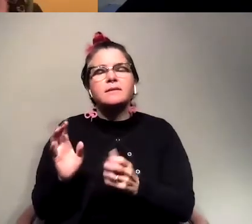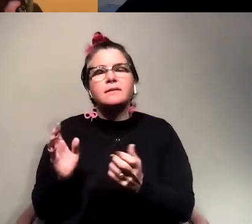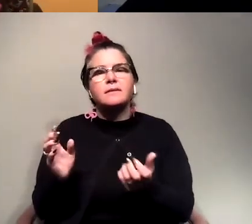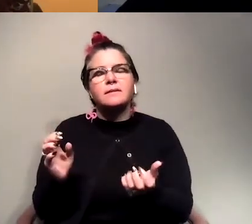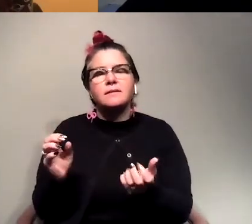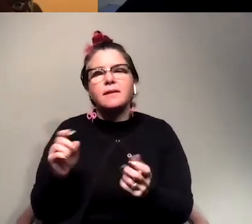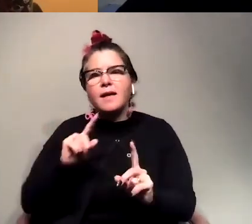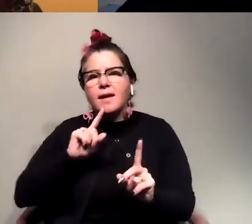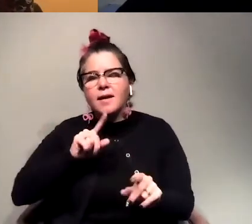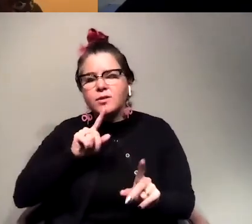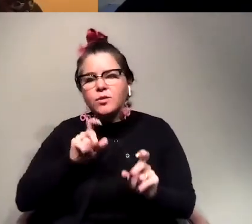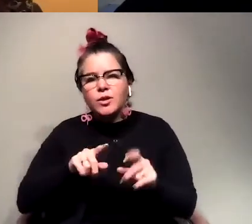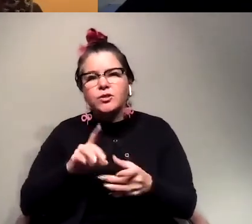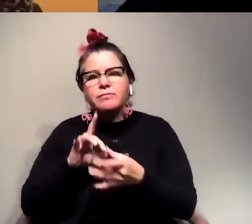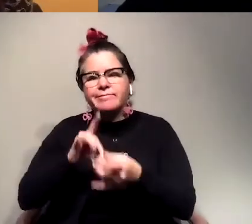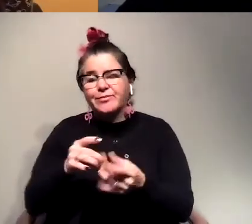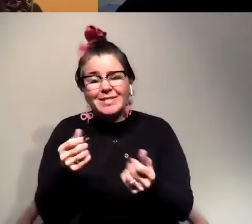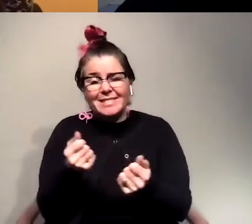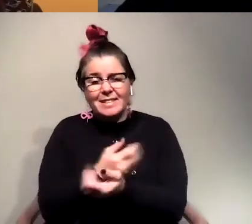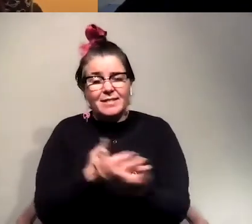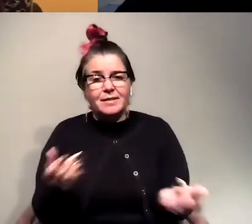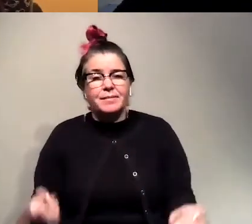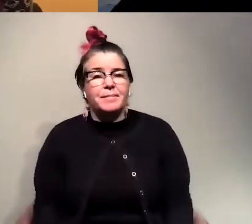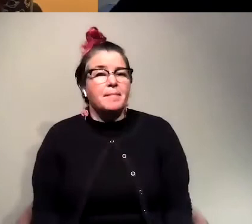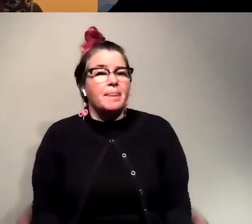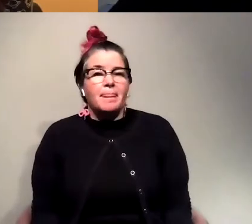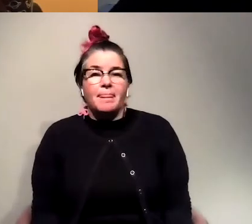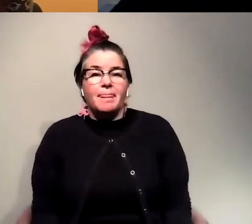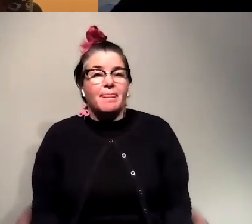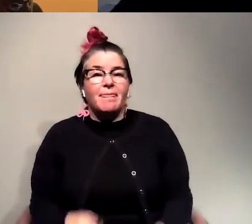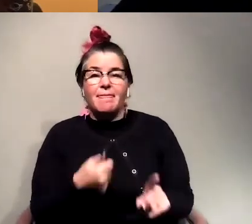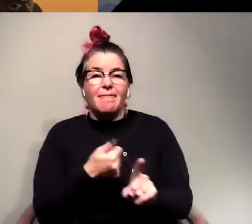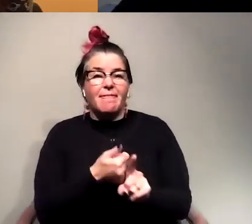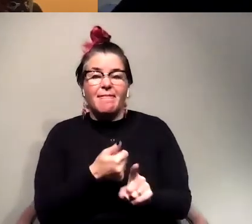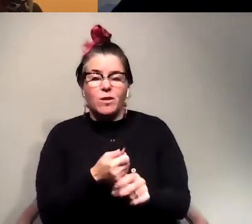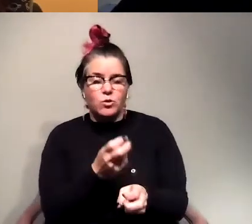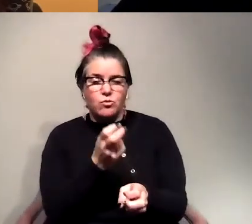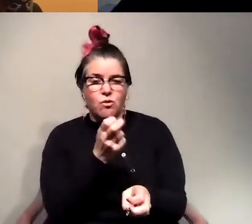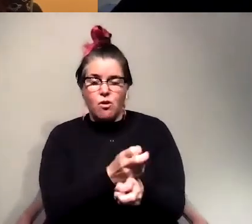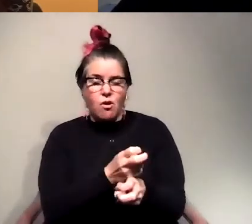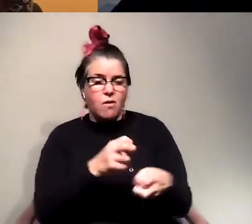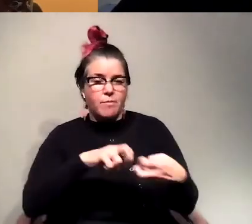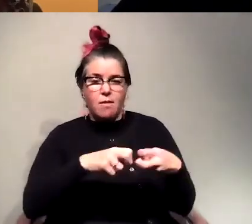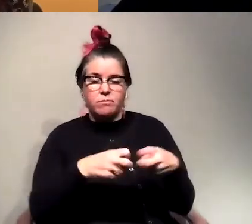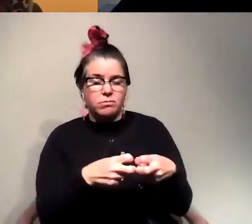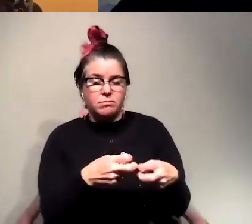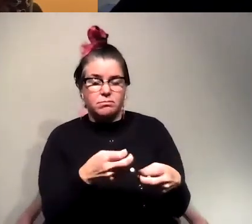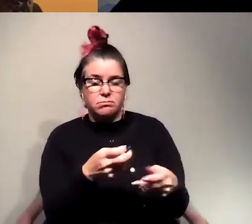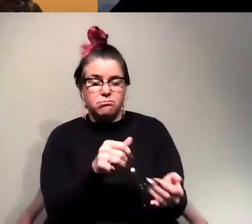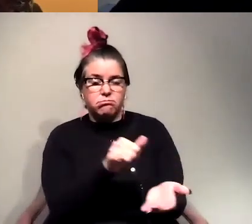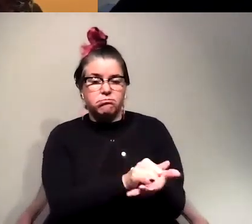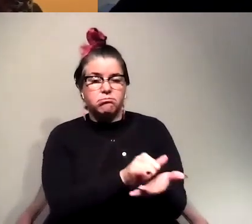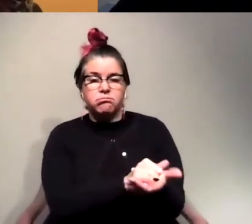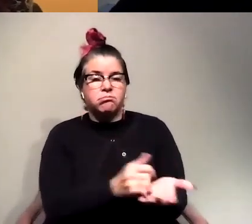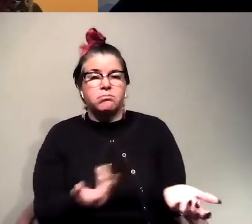answer questions about anything. And it was just too tough a problem, as it turns out. Like